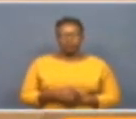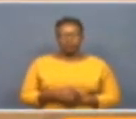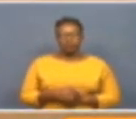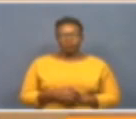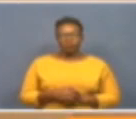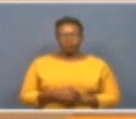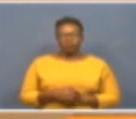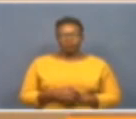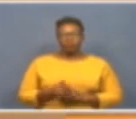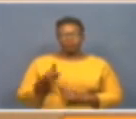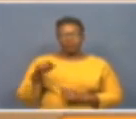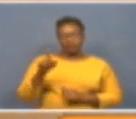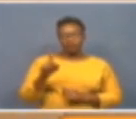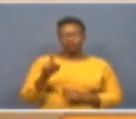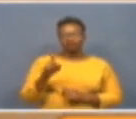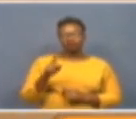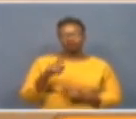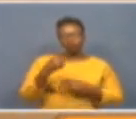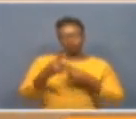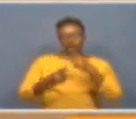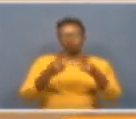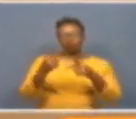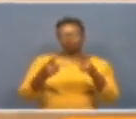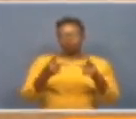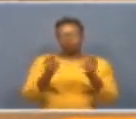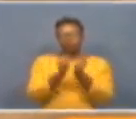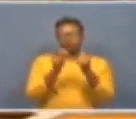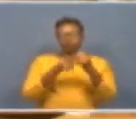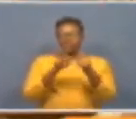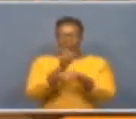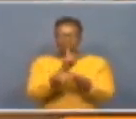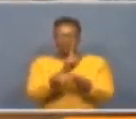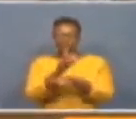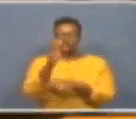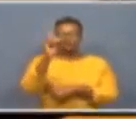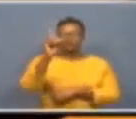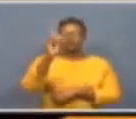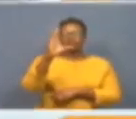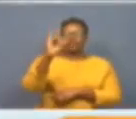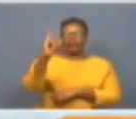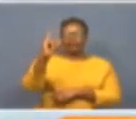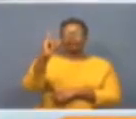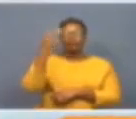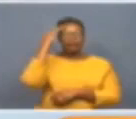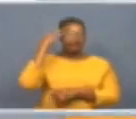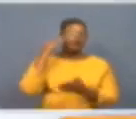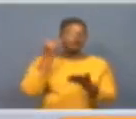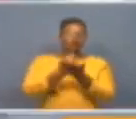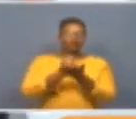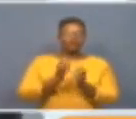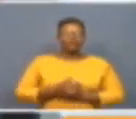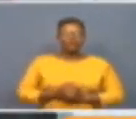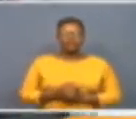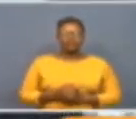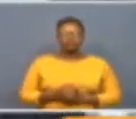She was processed in record time, 70 minutes at the DCI headquarters.